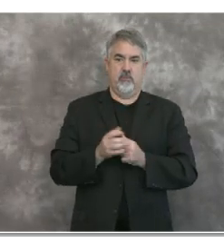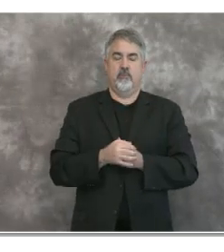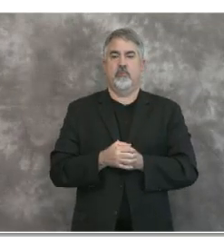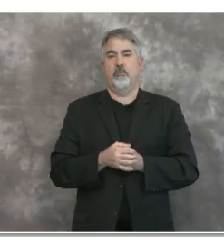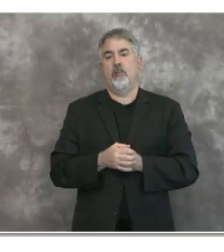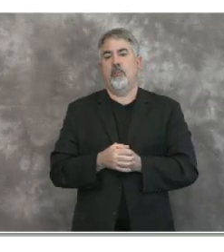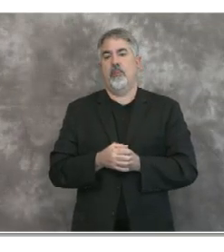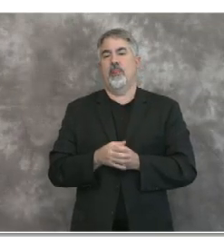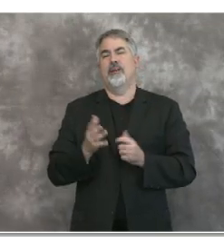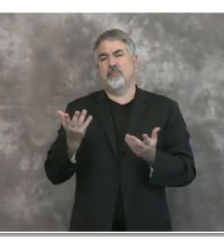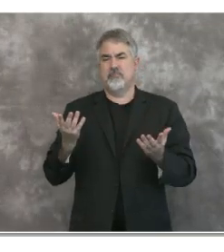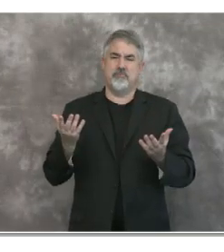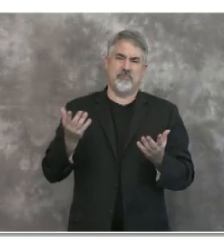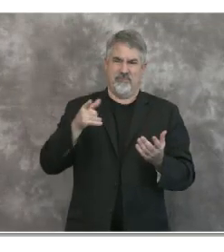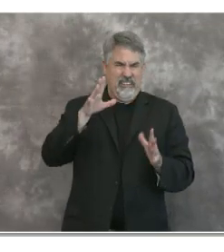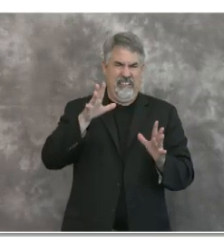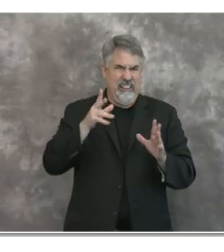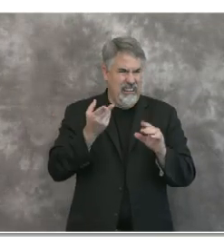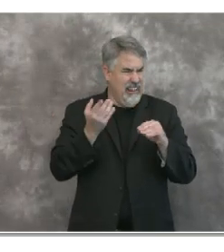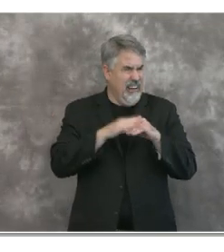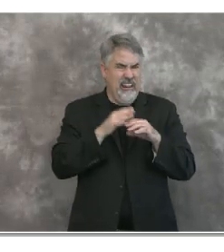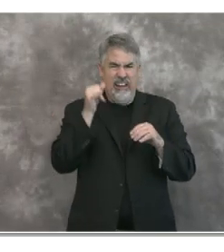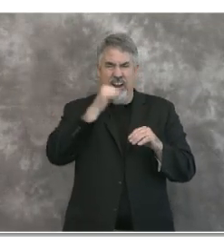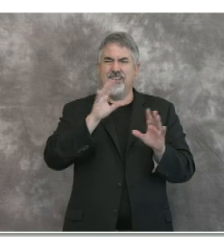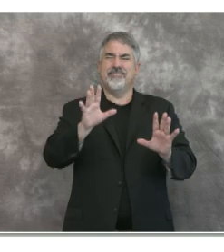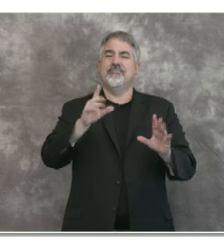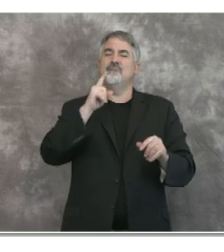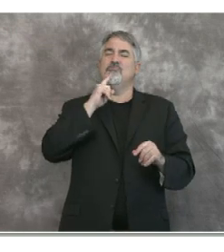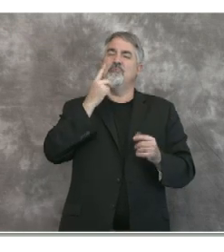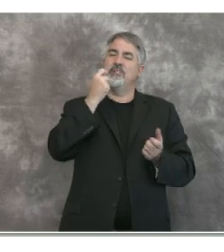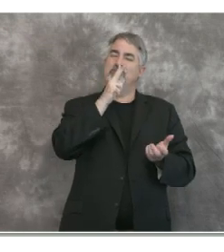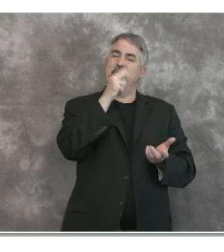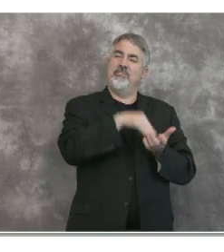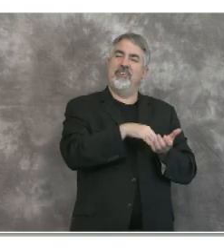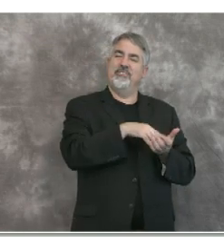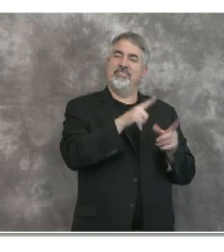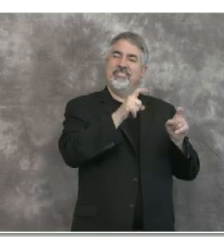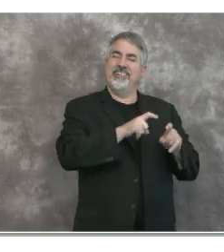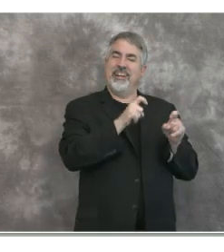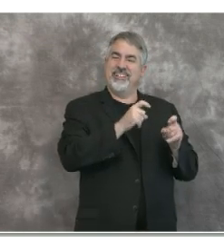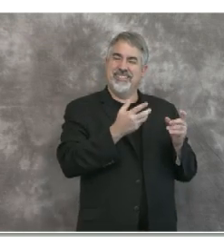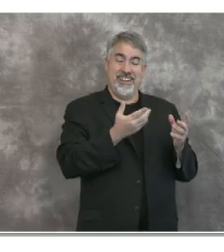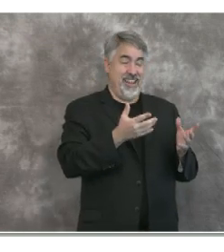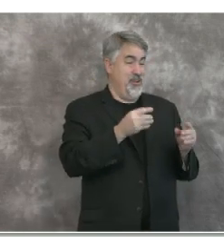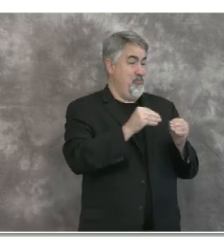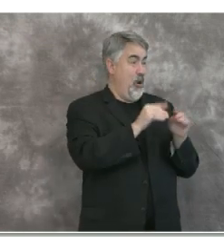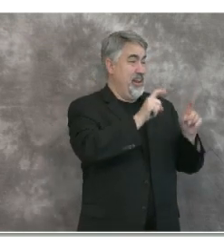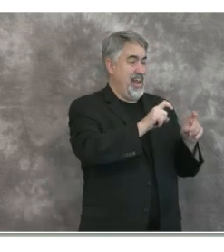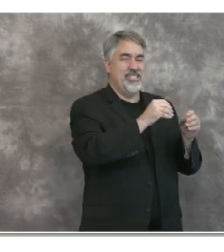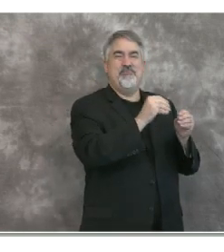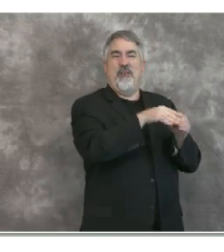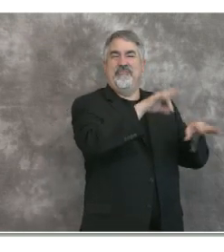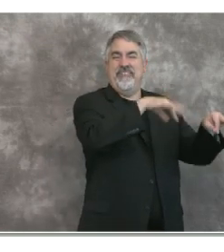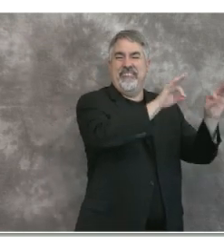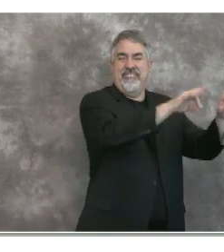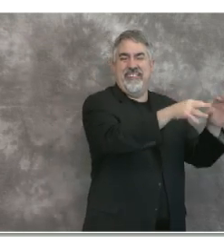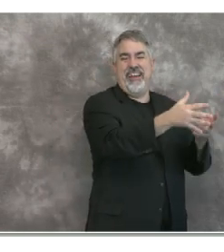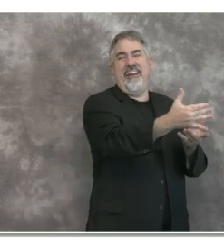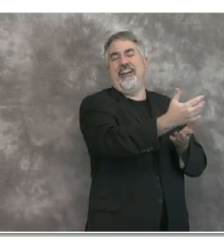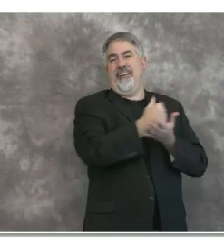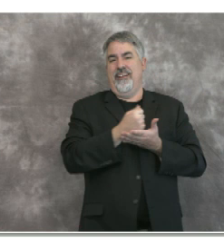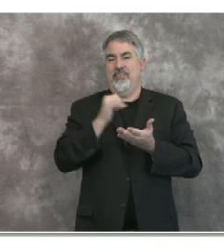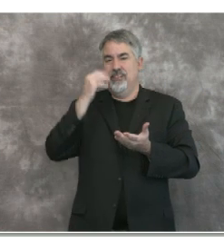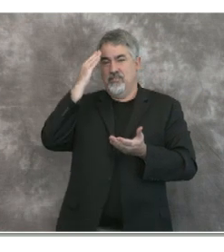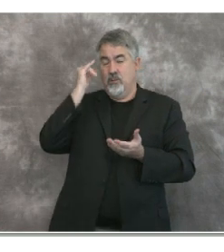a substantially large number of tests today, 3,325. And again, today's testing, the asterisk there reflects we got some batches